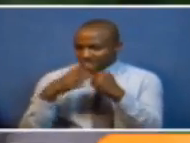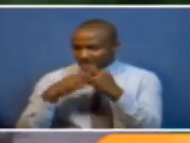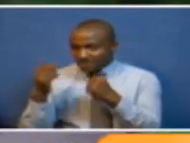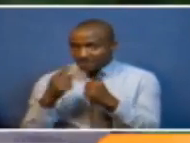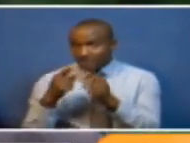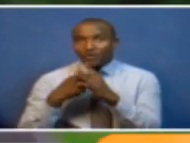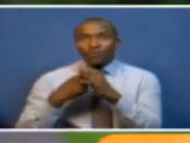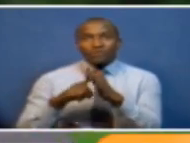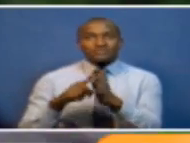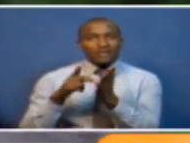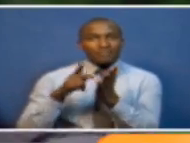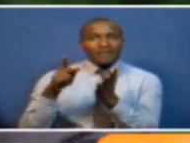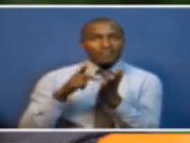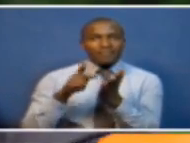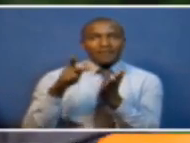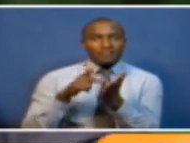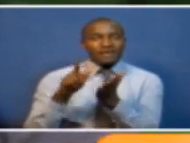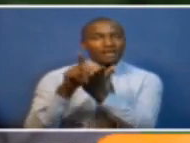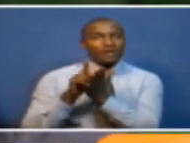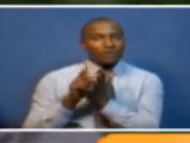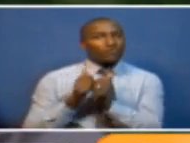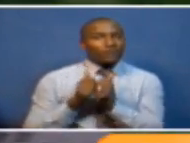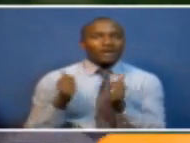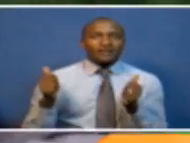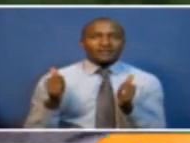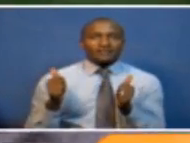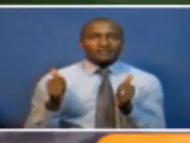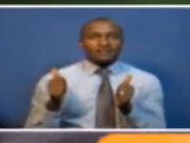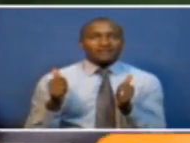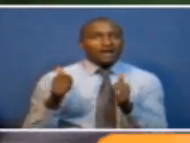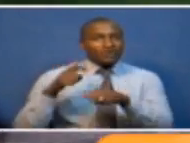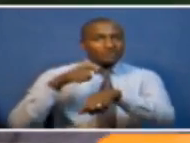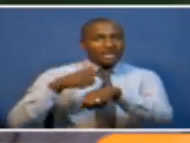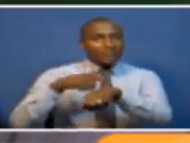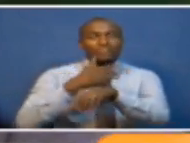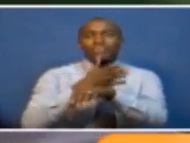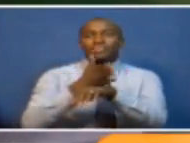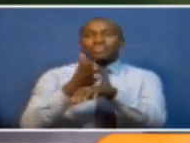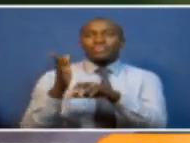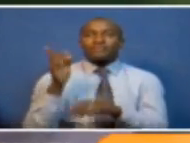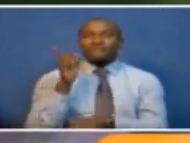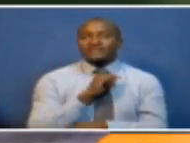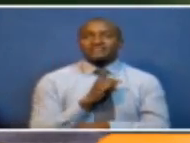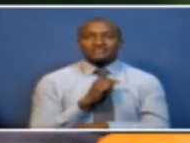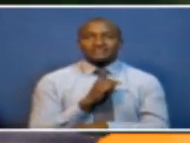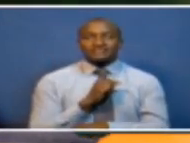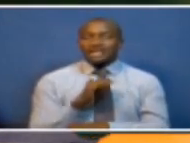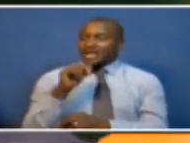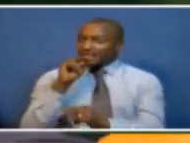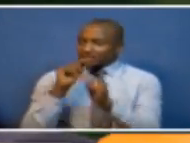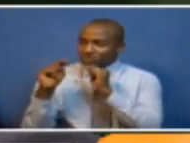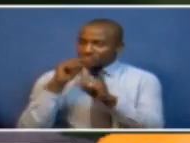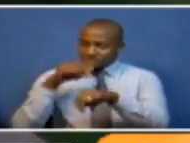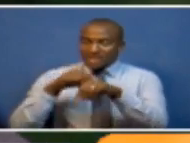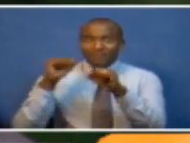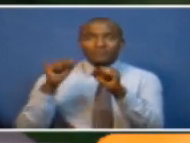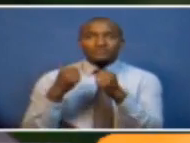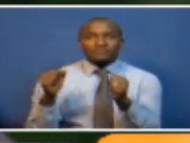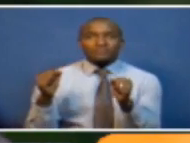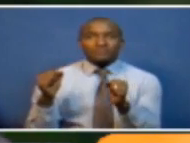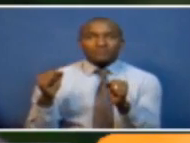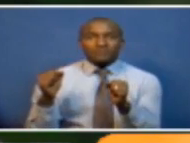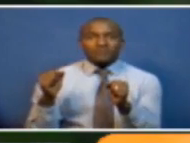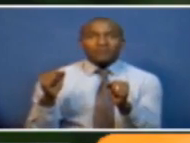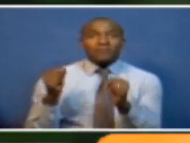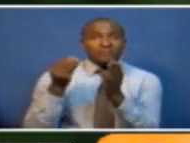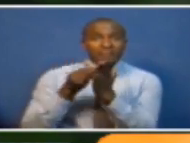we'll now be in a position to be able to start repaying our debt obligations. Now, those debt obligations are not, they're non-negotiable. So all the money that